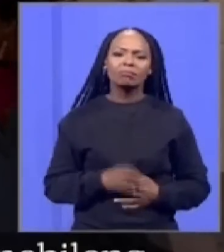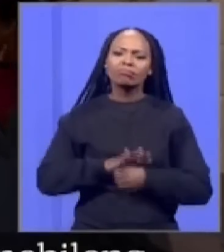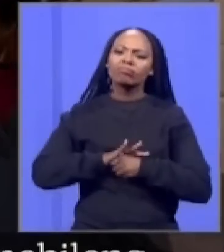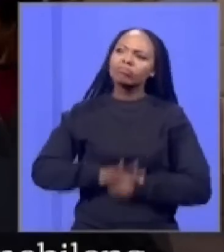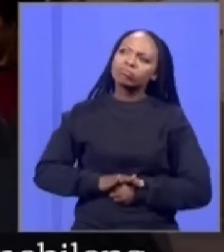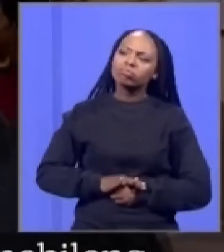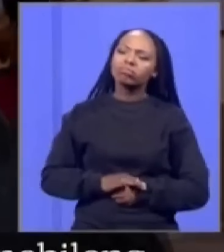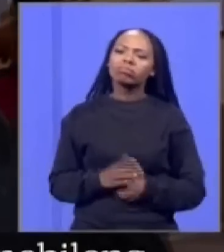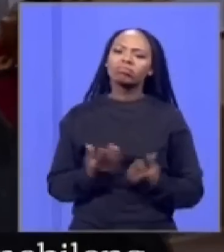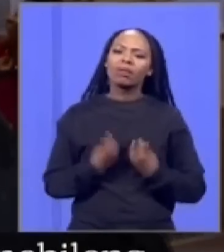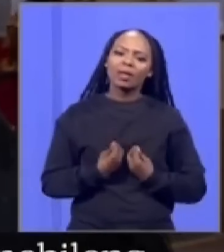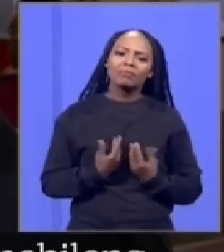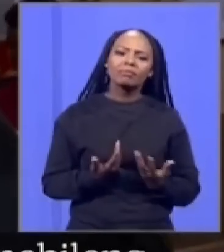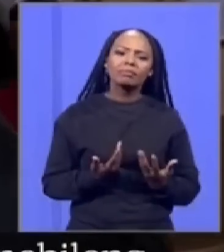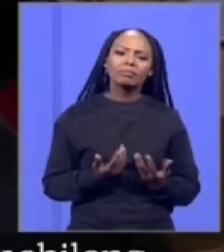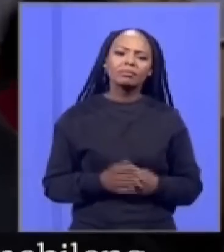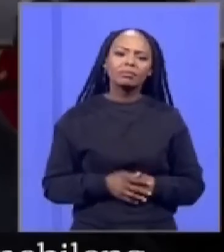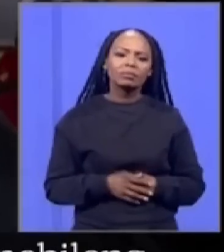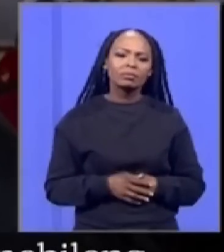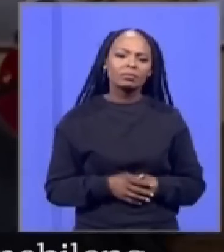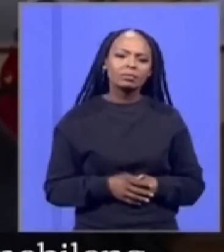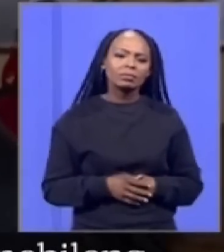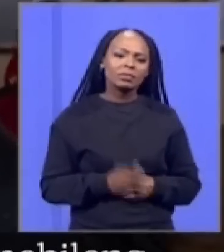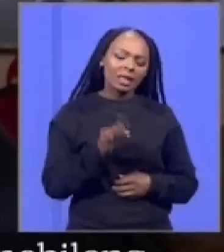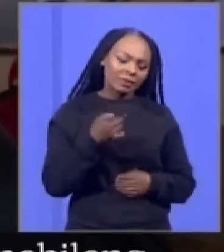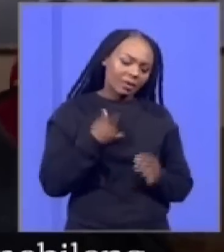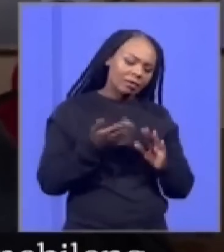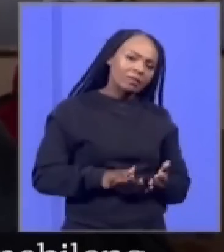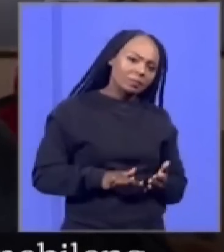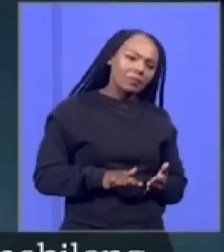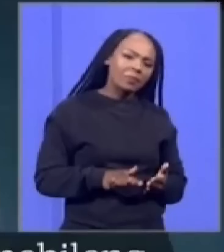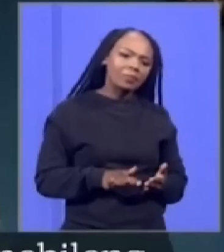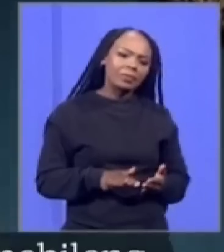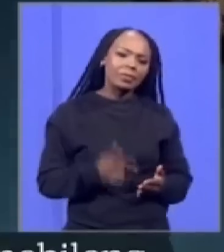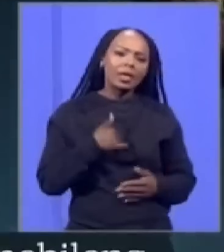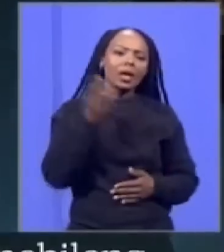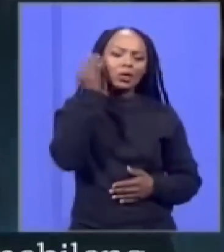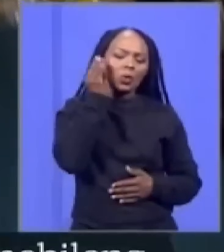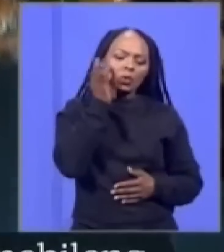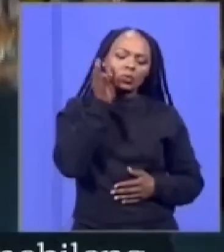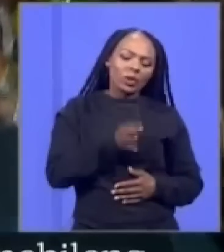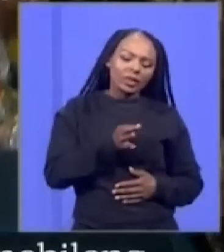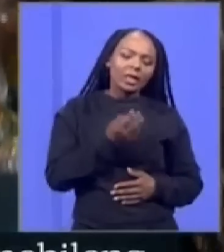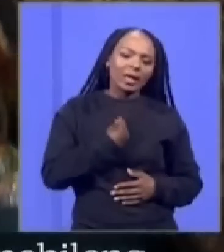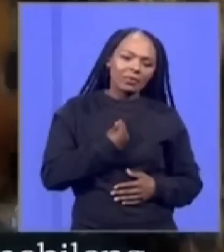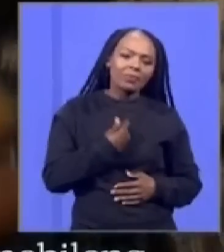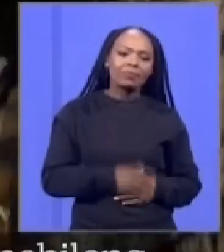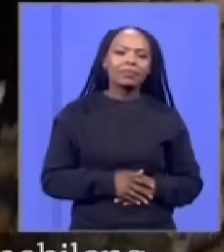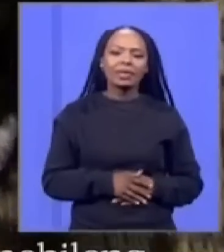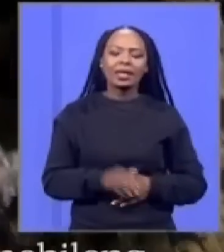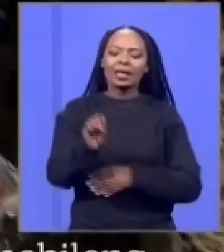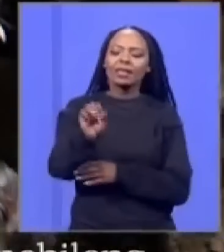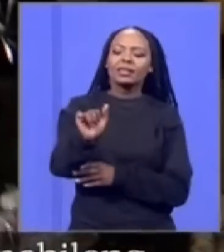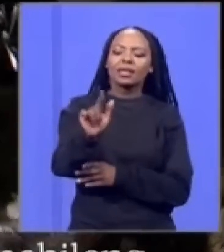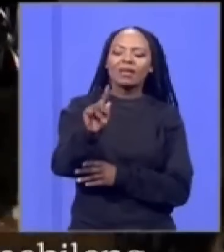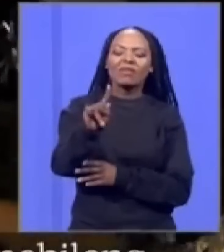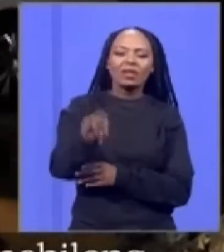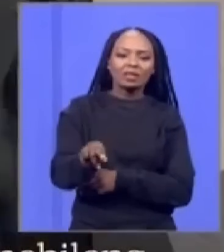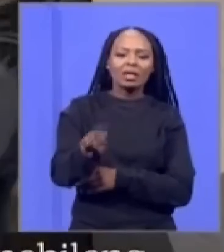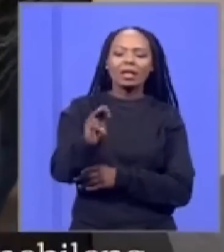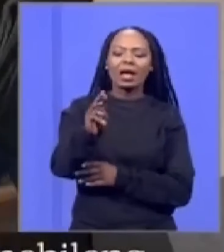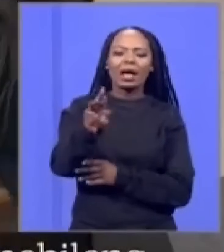alone because my husband died. I'm now on the street. Mokgatlo wa Salvation Army o ba baakanyeditse